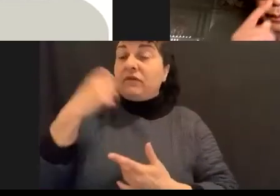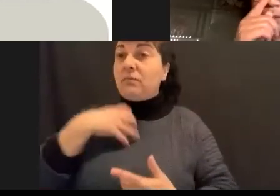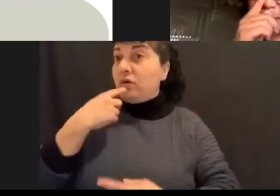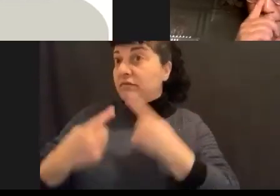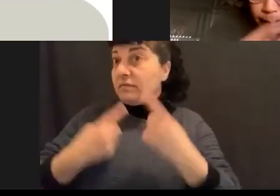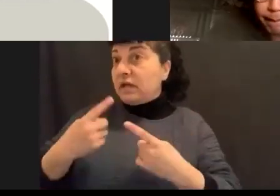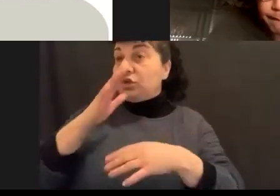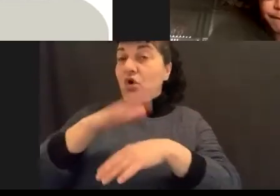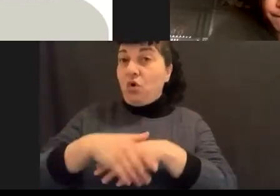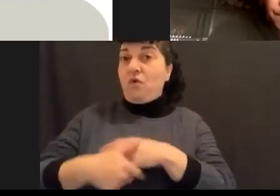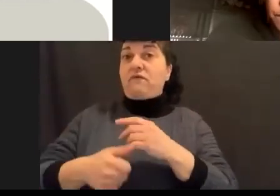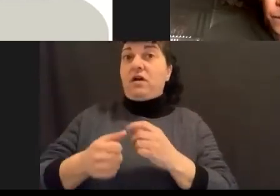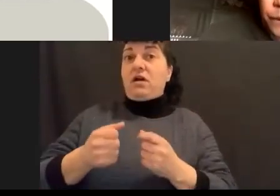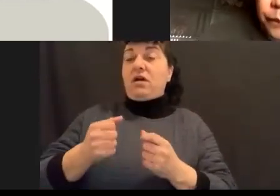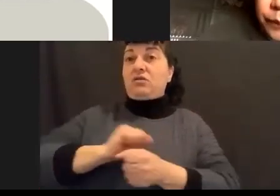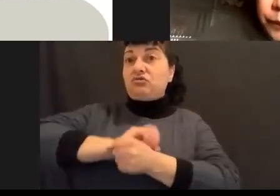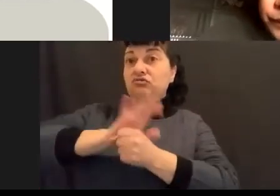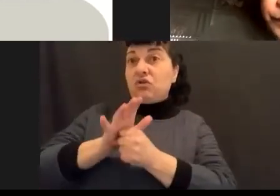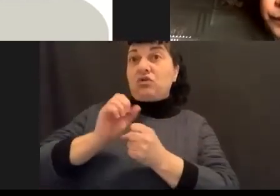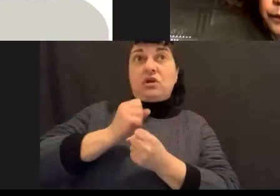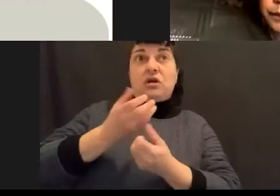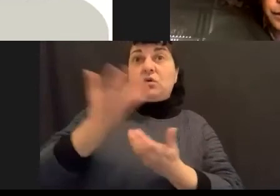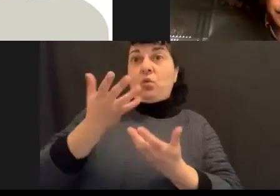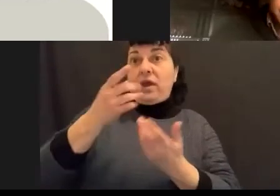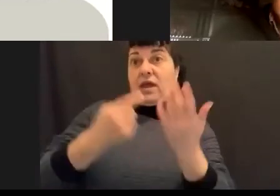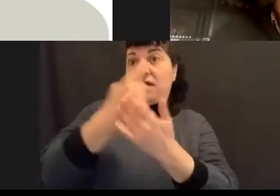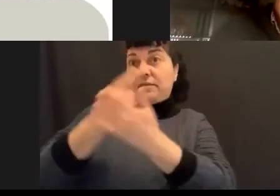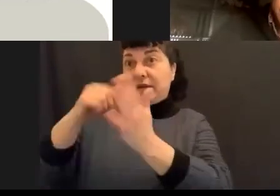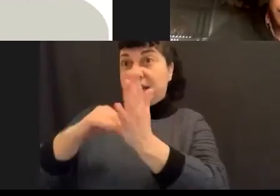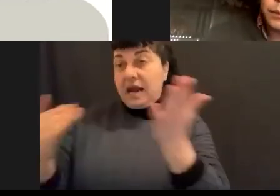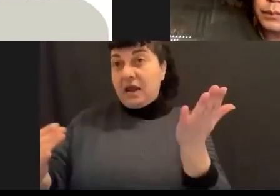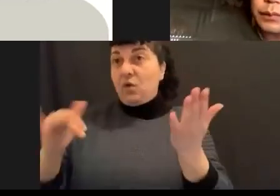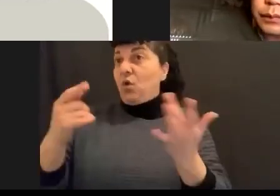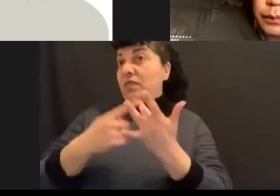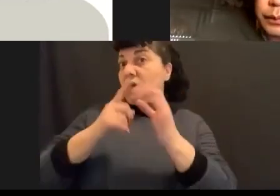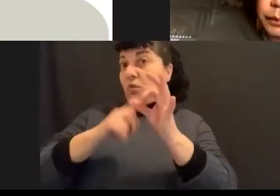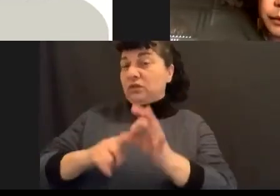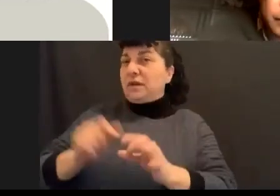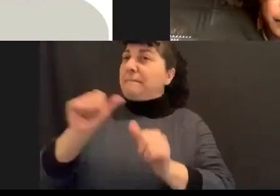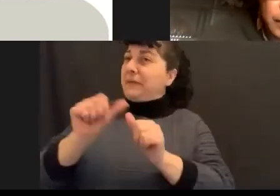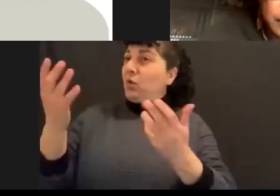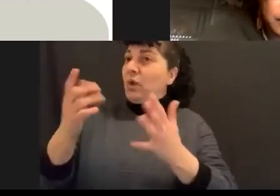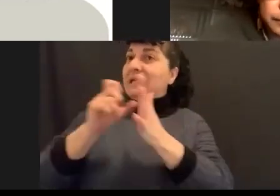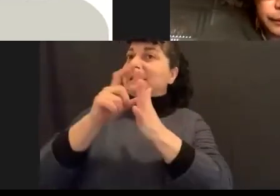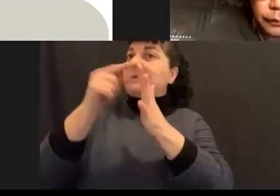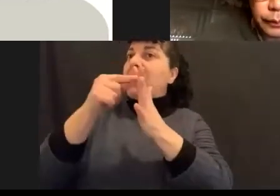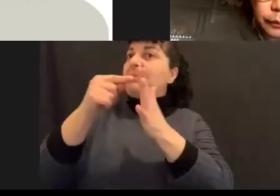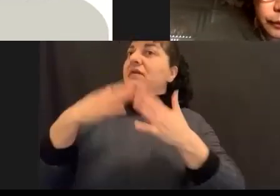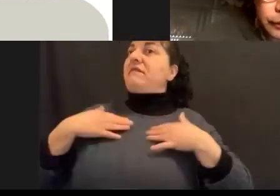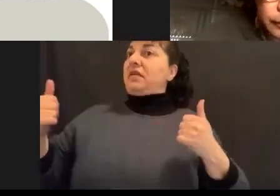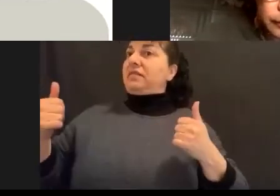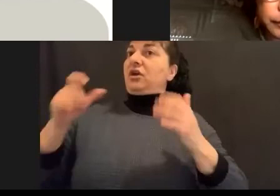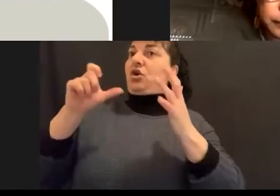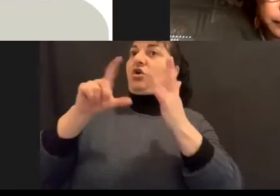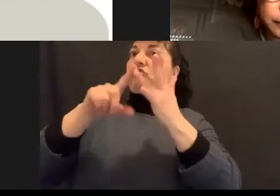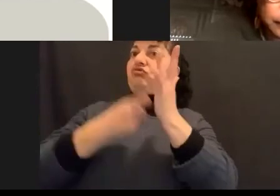outbreaks, general queries you might have in regards to coronavirus is the Department of Health website, which is